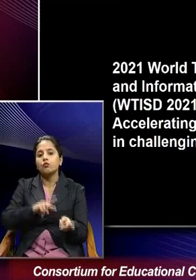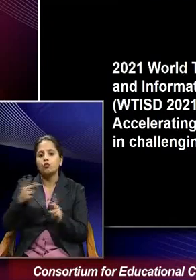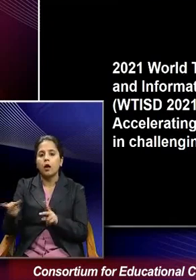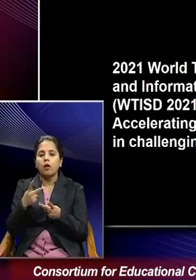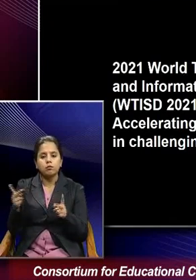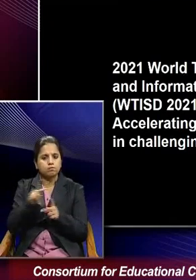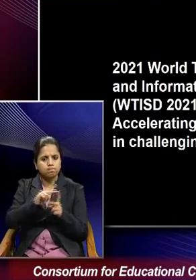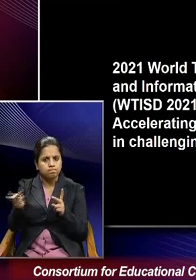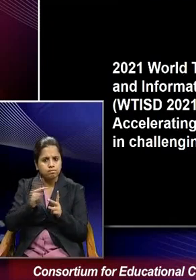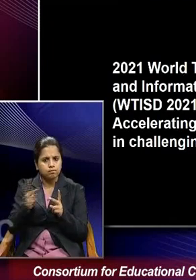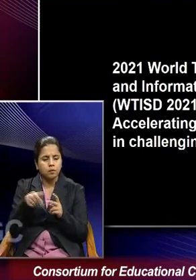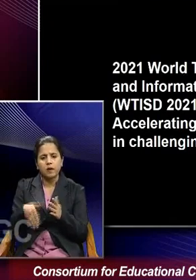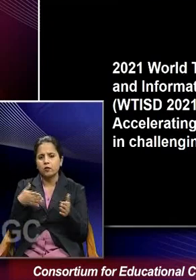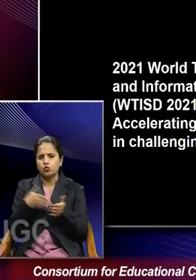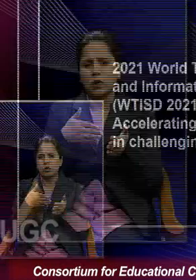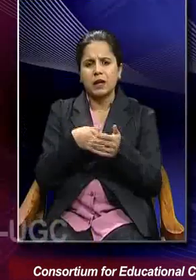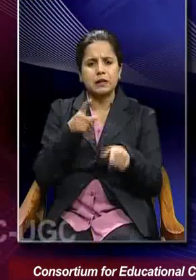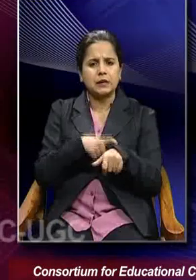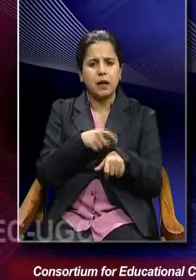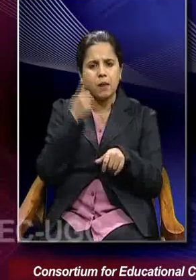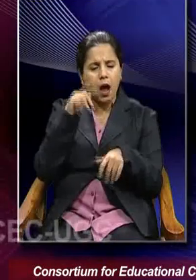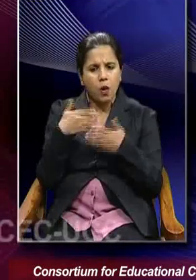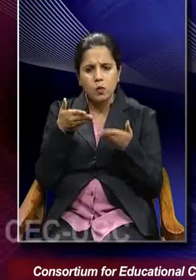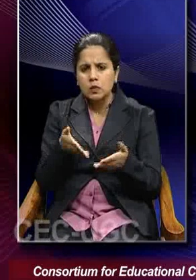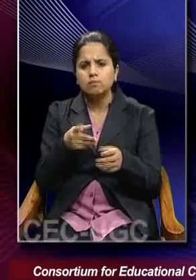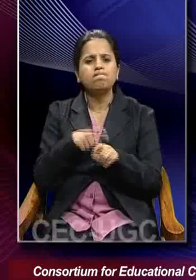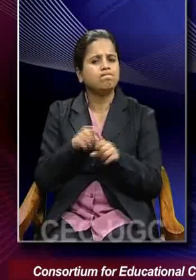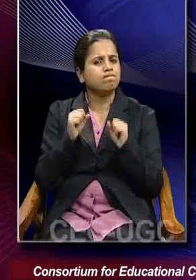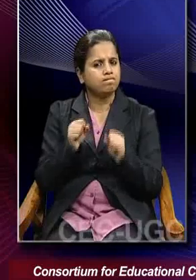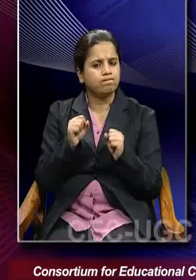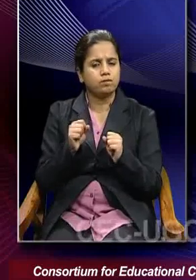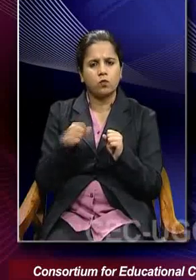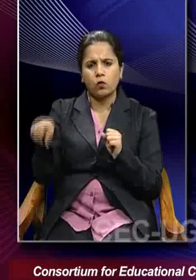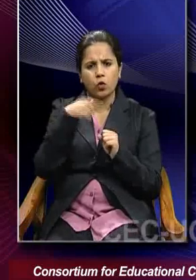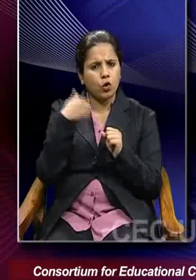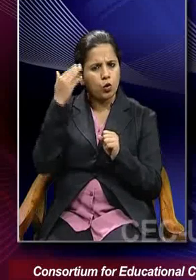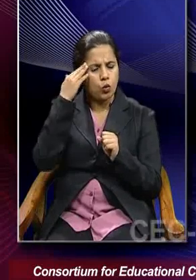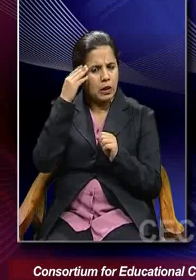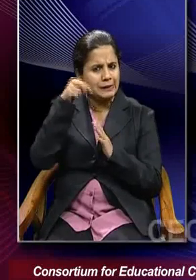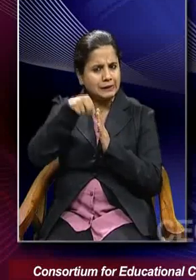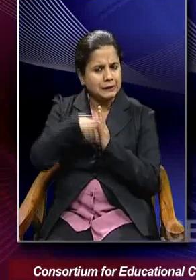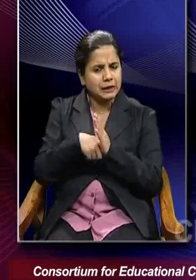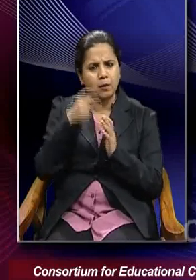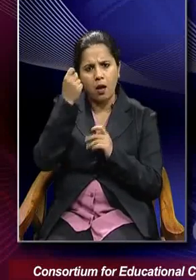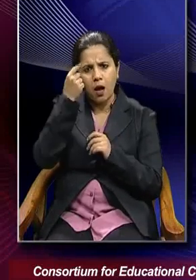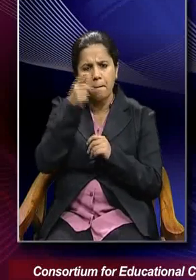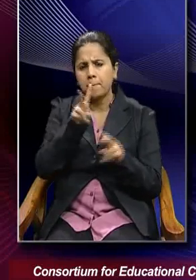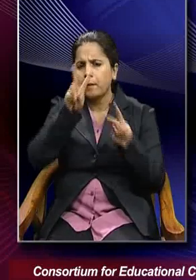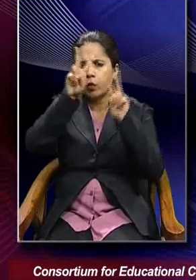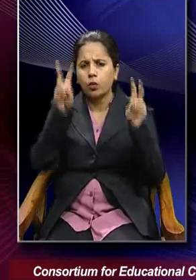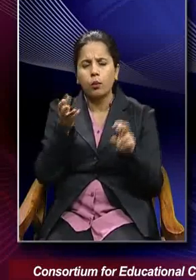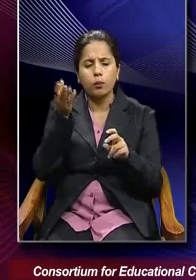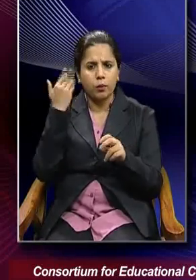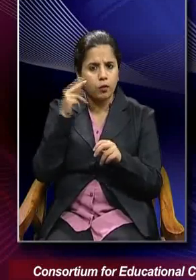transformation in challenging times. Now, as we understand deeper with this theme, that